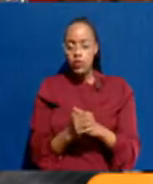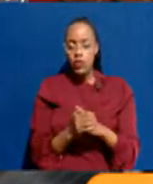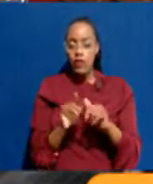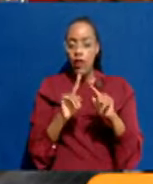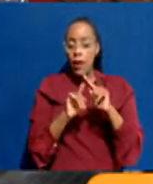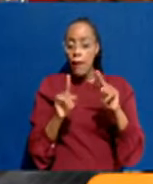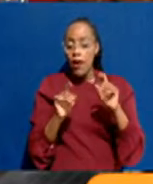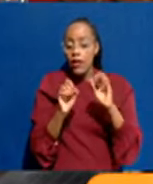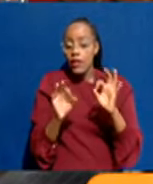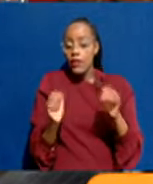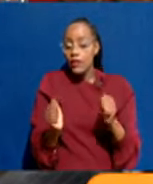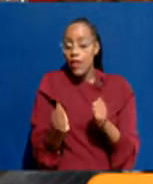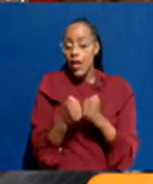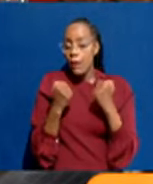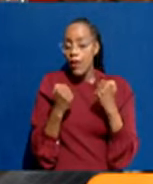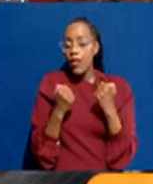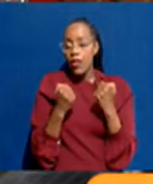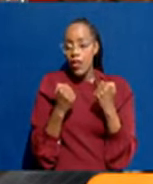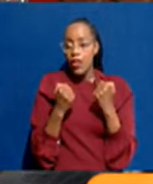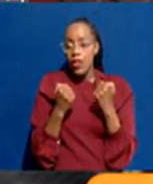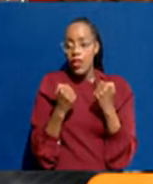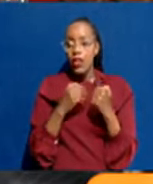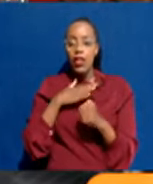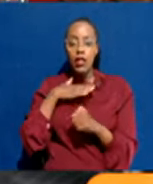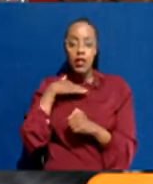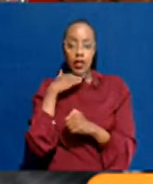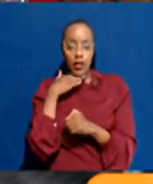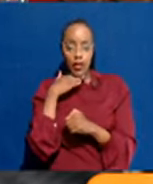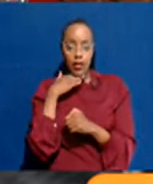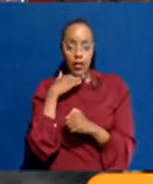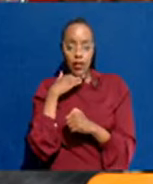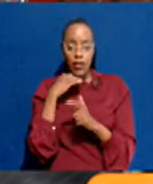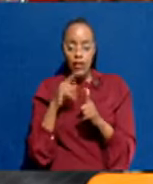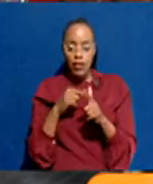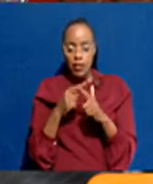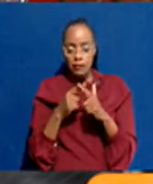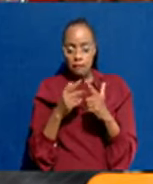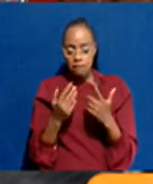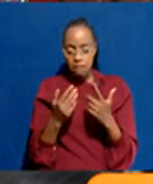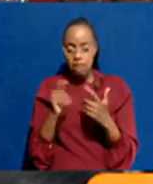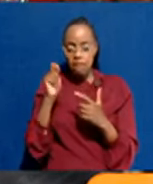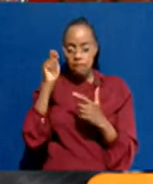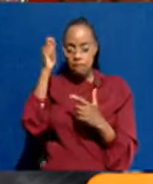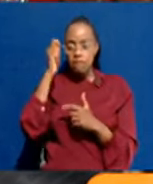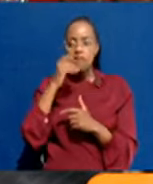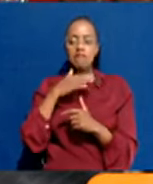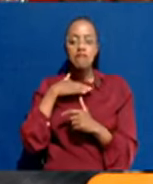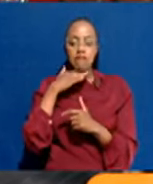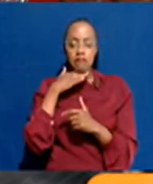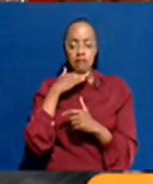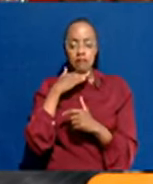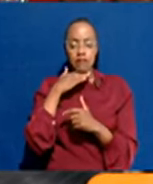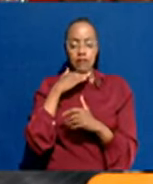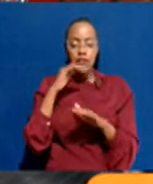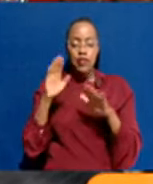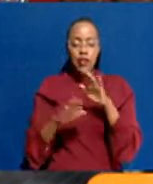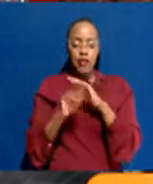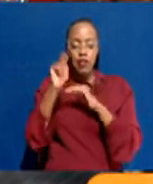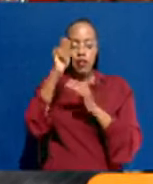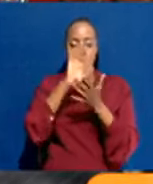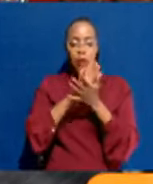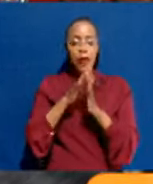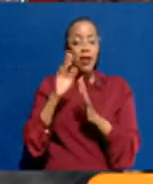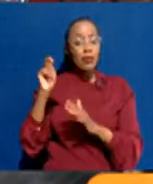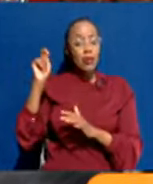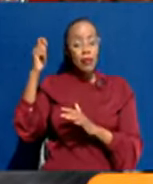But in the event of death of the President, the Vice President becomes the